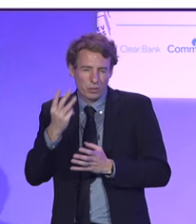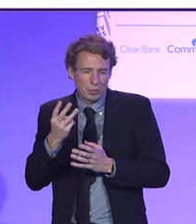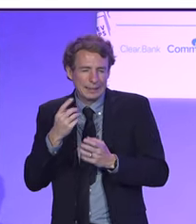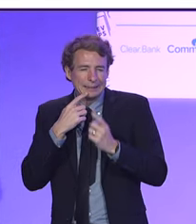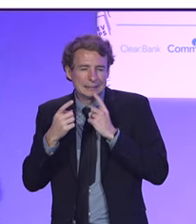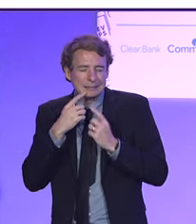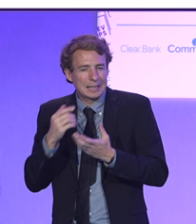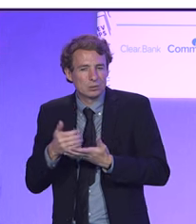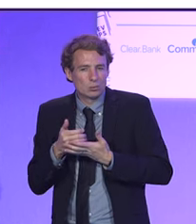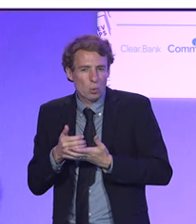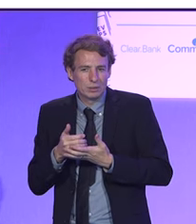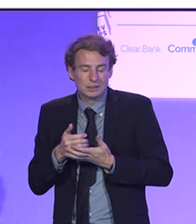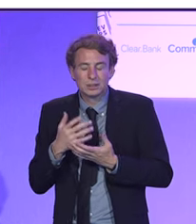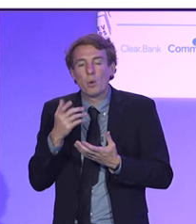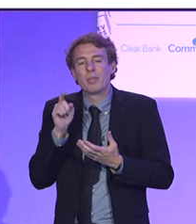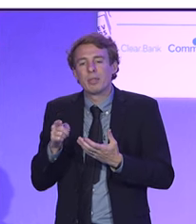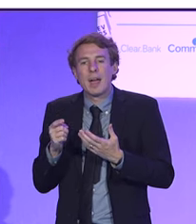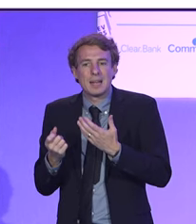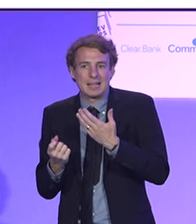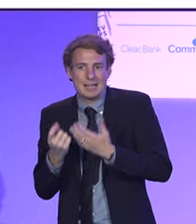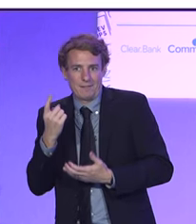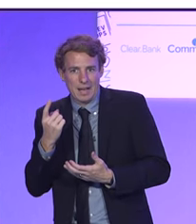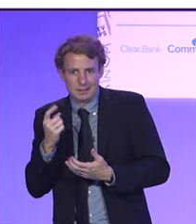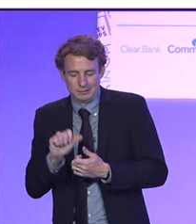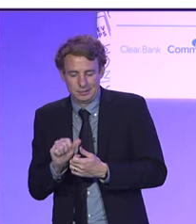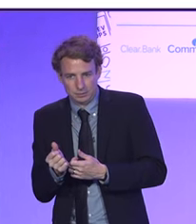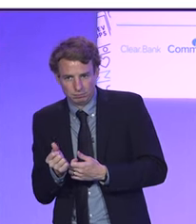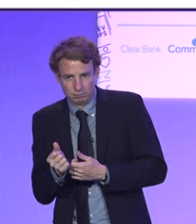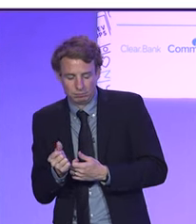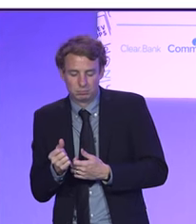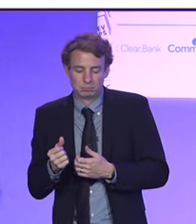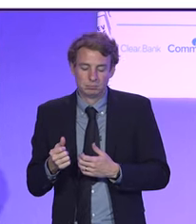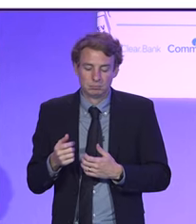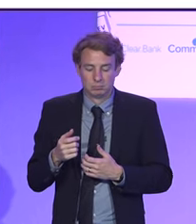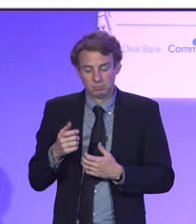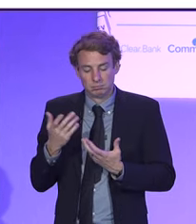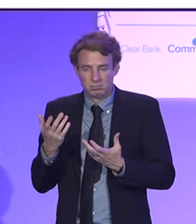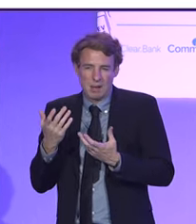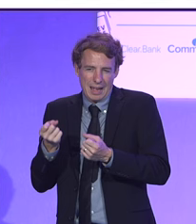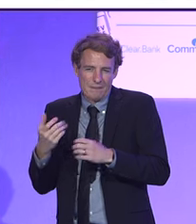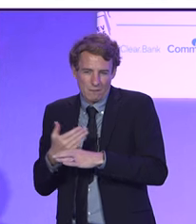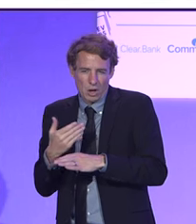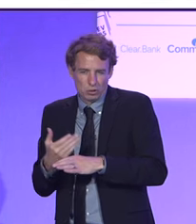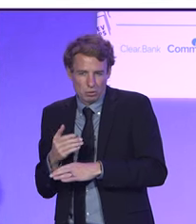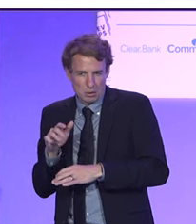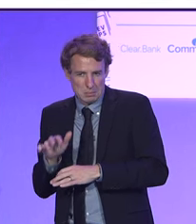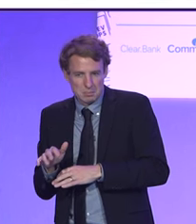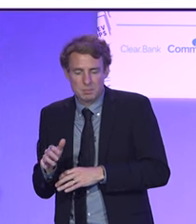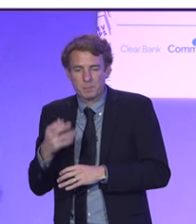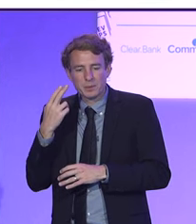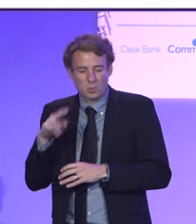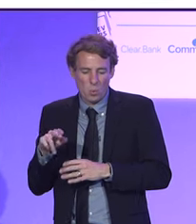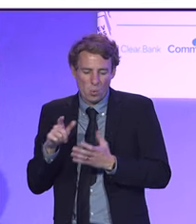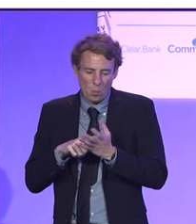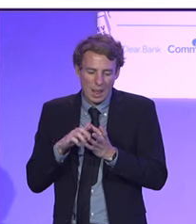This triggers an event which is taken by a function. This is the service called